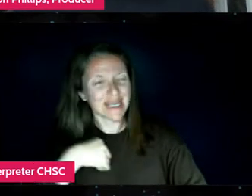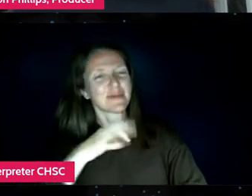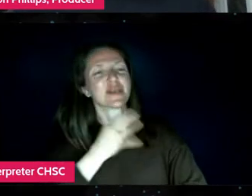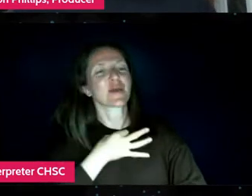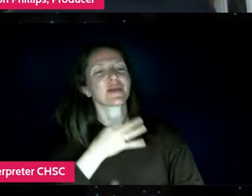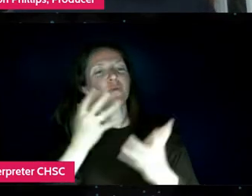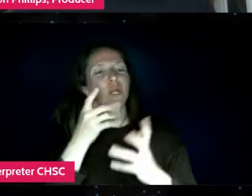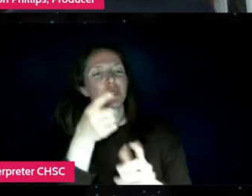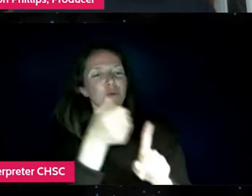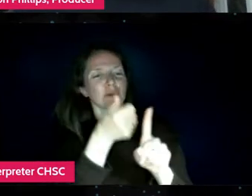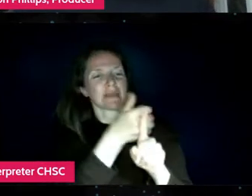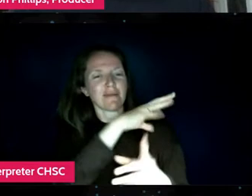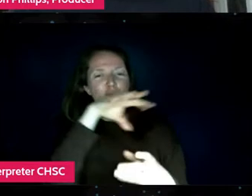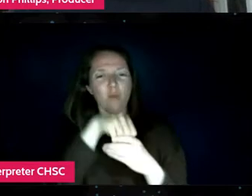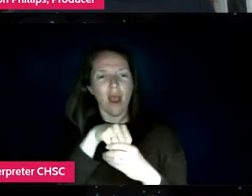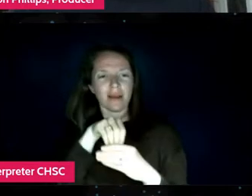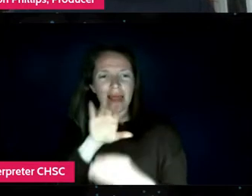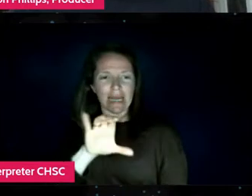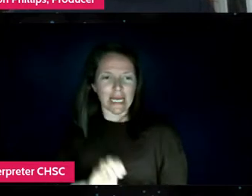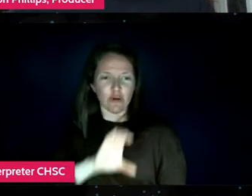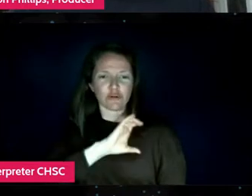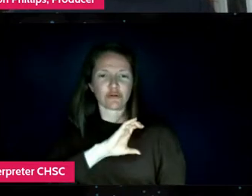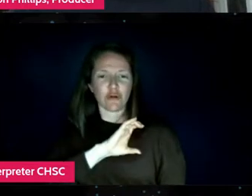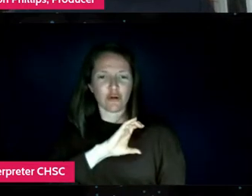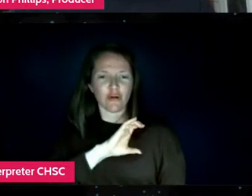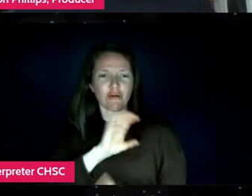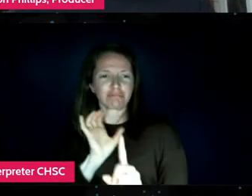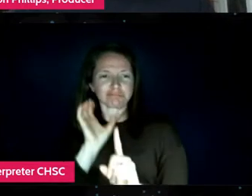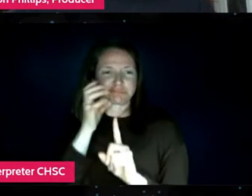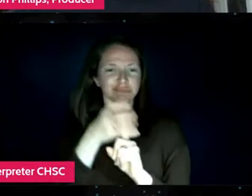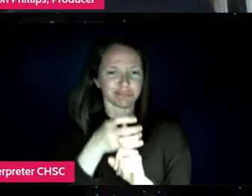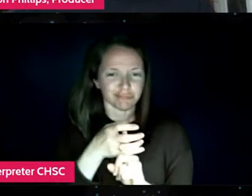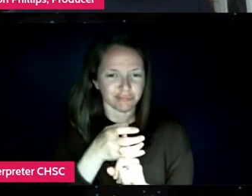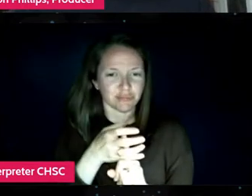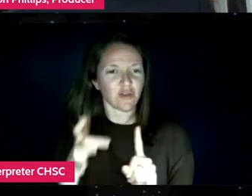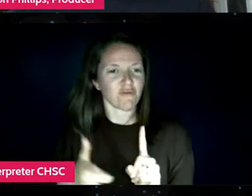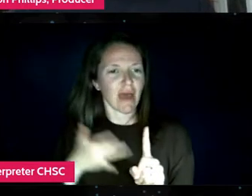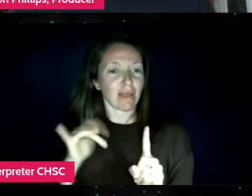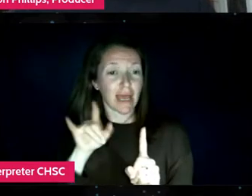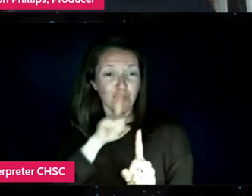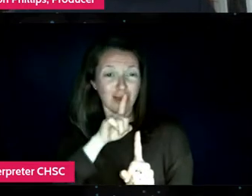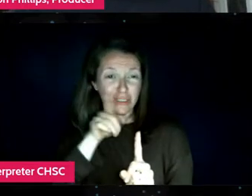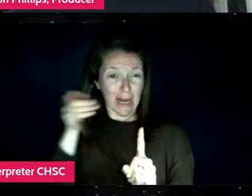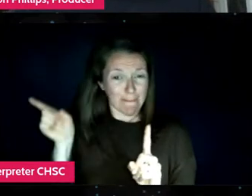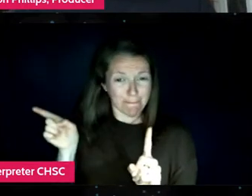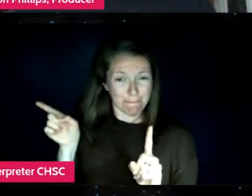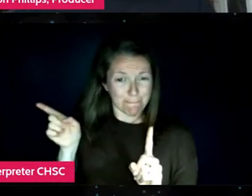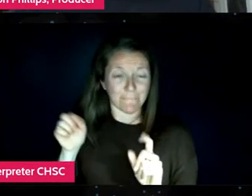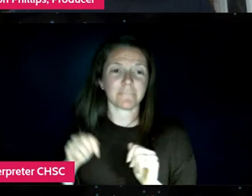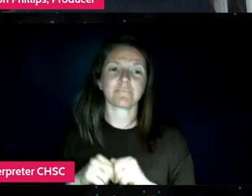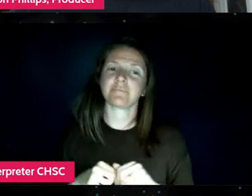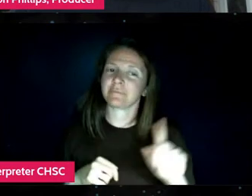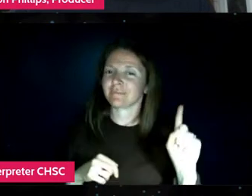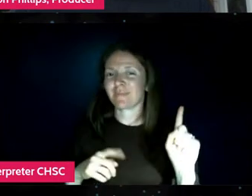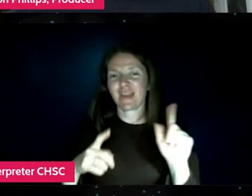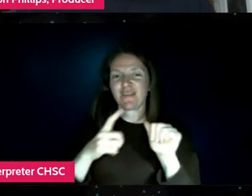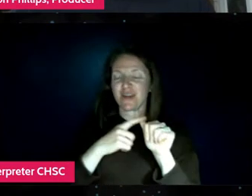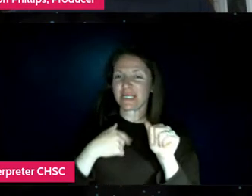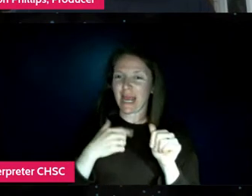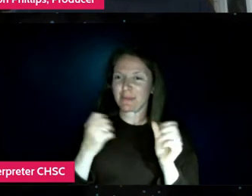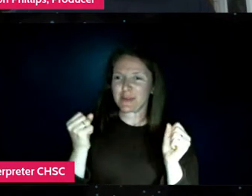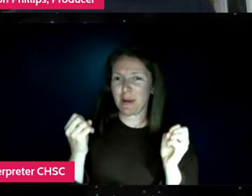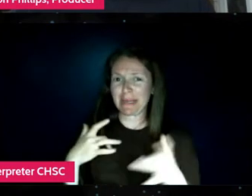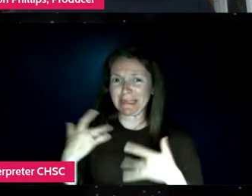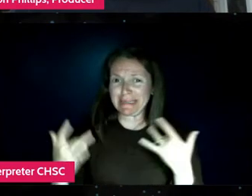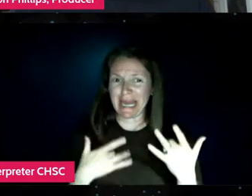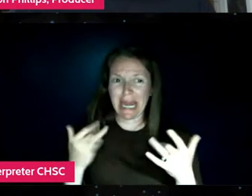the character that you felt was essentially him. Well, first off, I'm so excited. This is kind of like a little